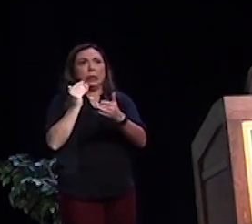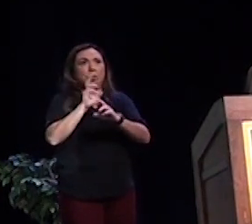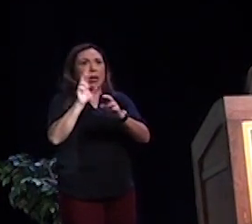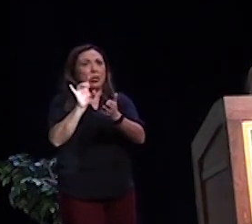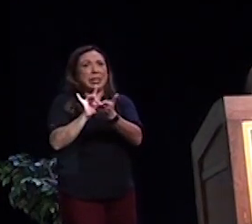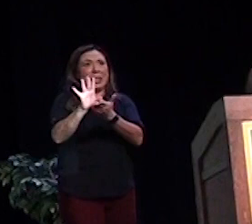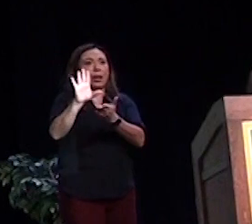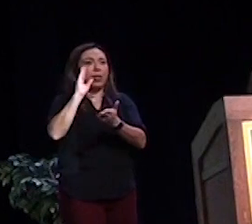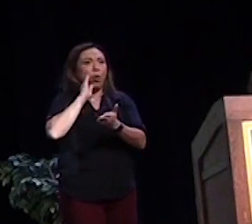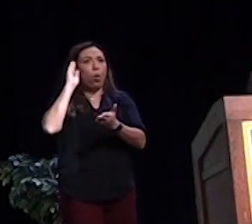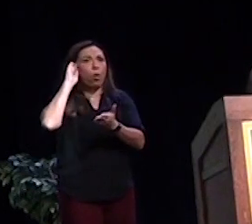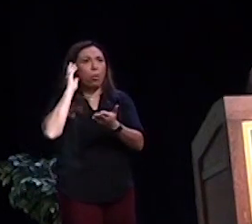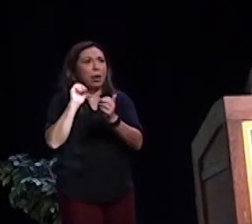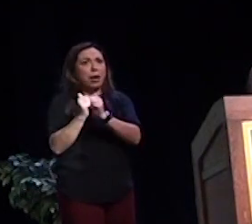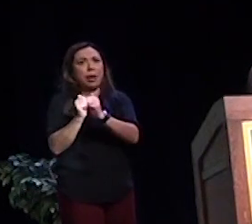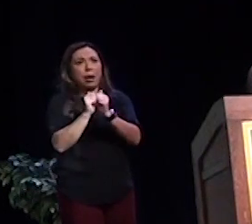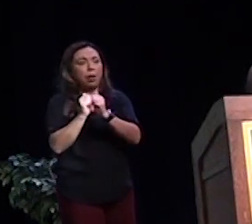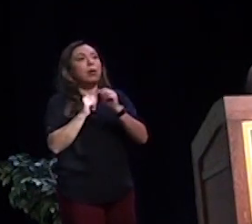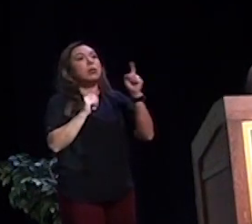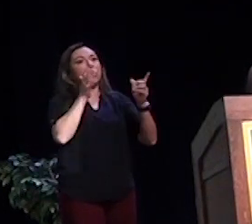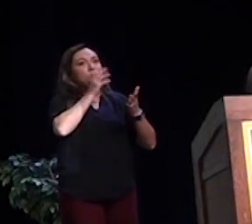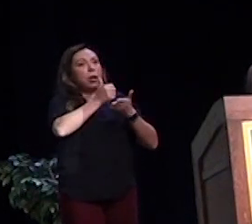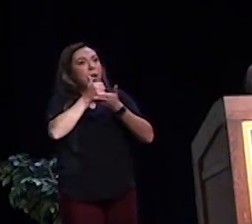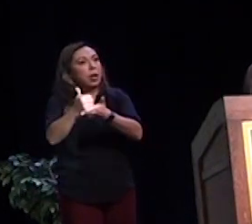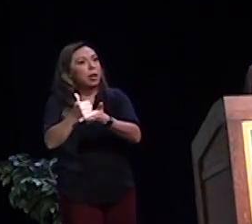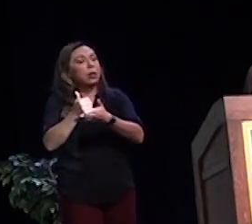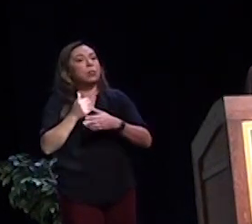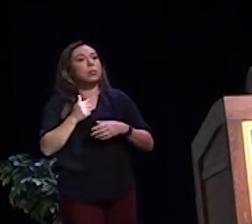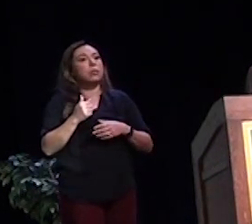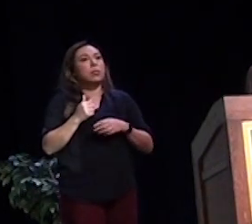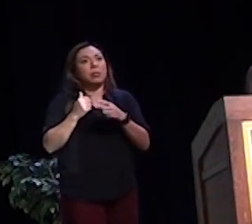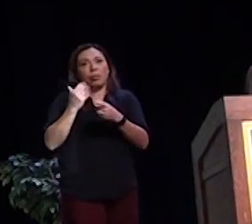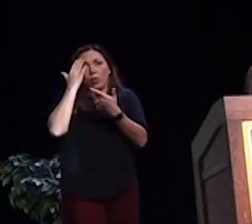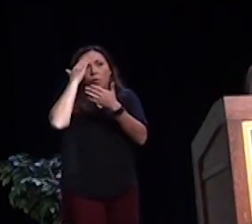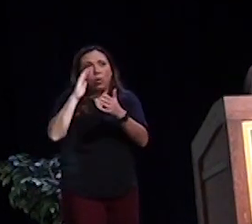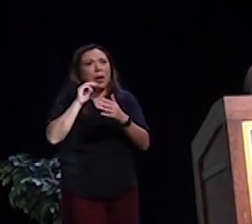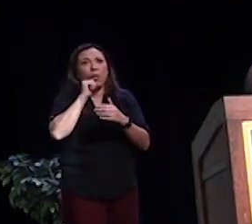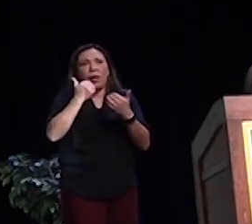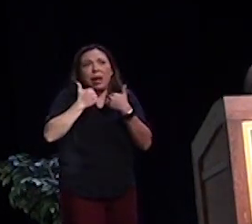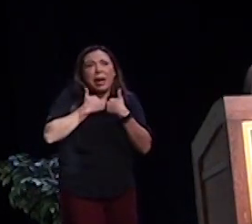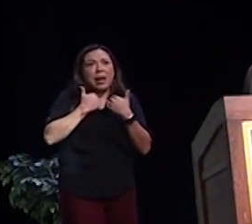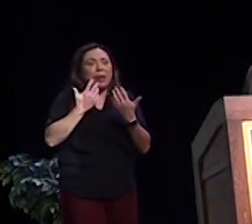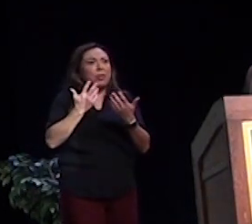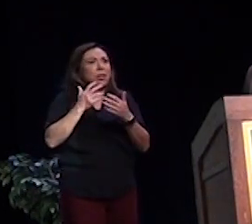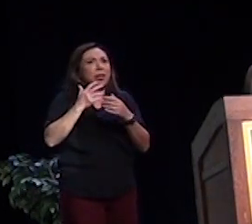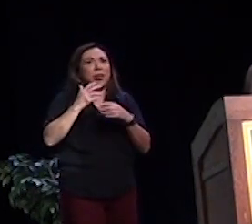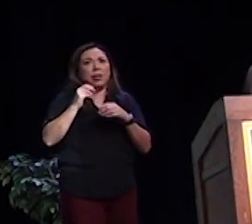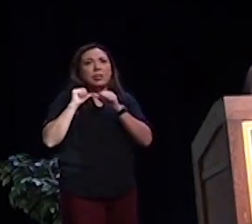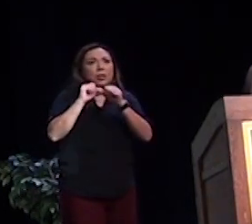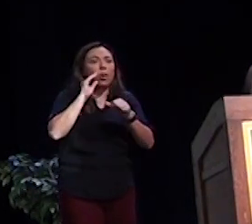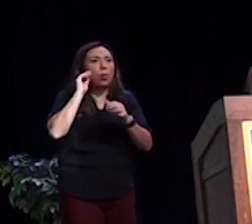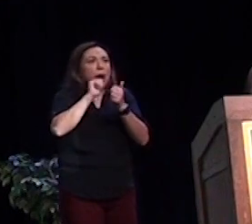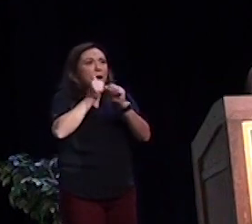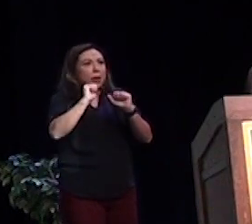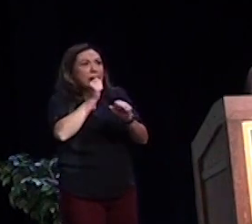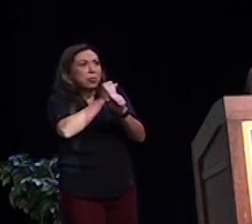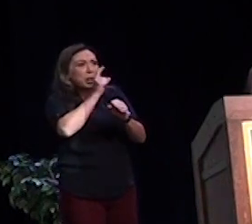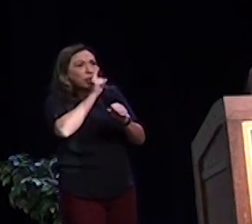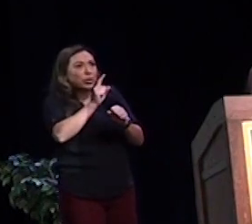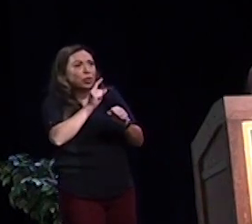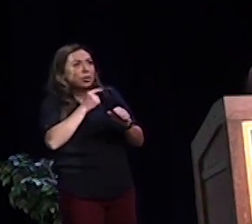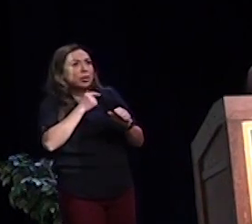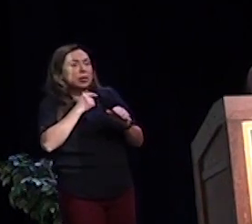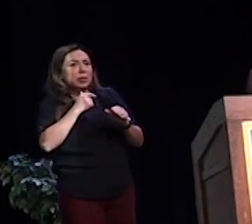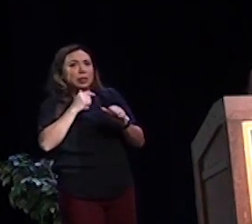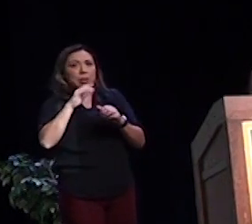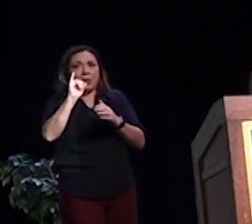or have inherited their home and don't quite have that clear title and have questions on how they can really make sure that